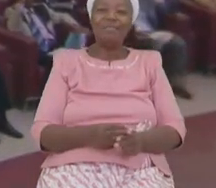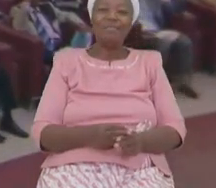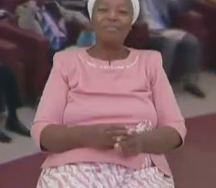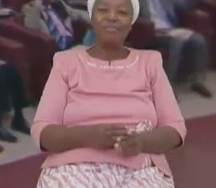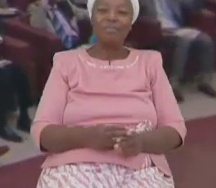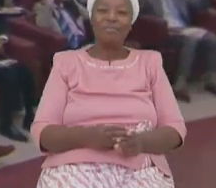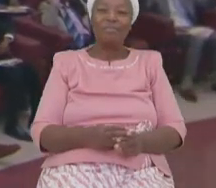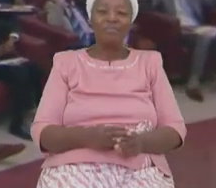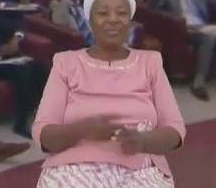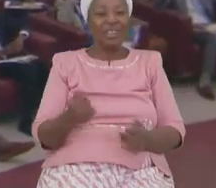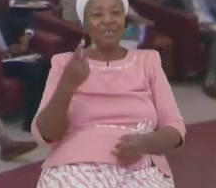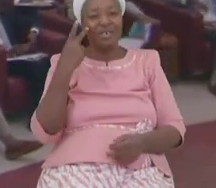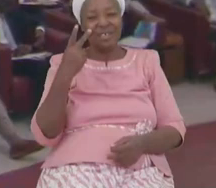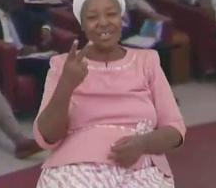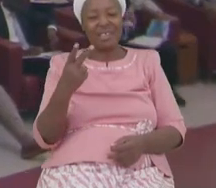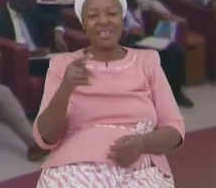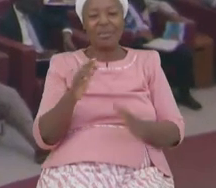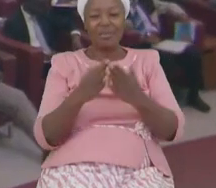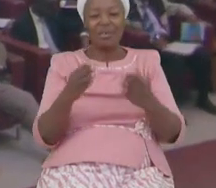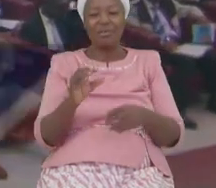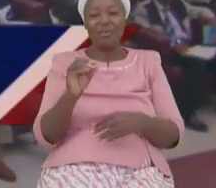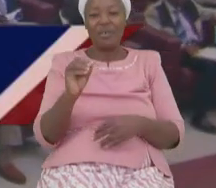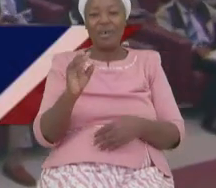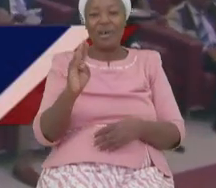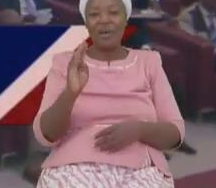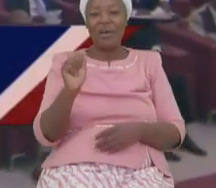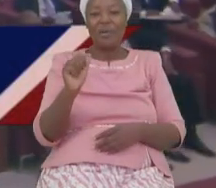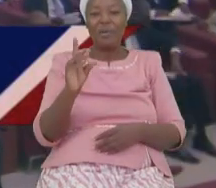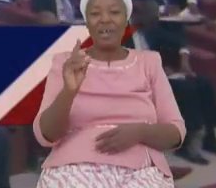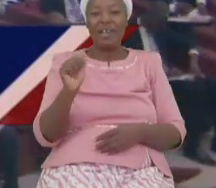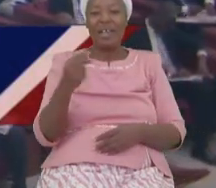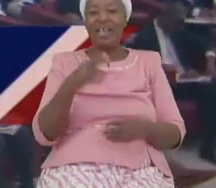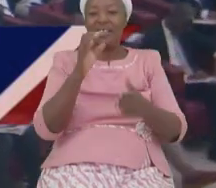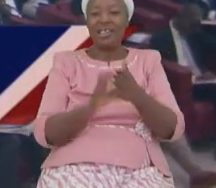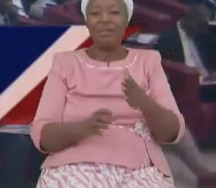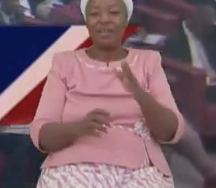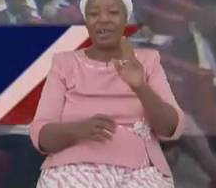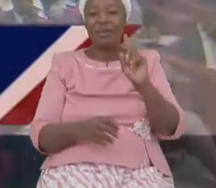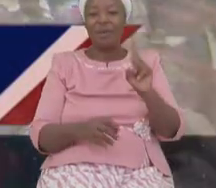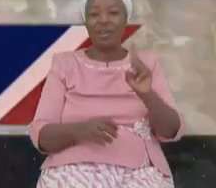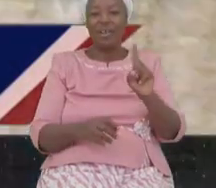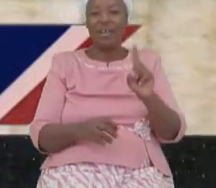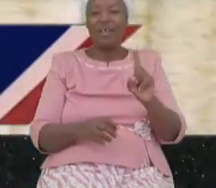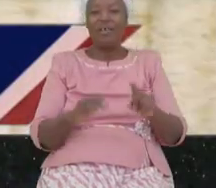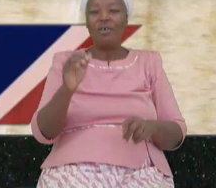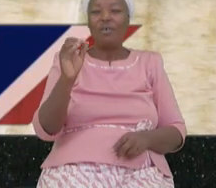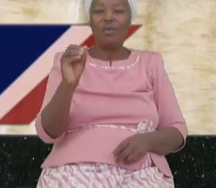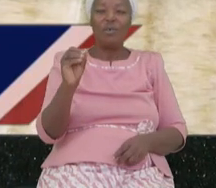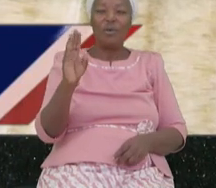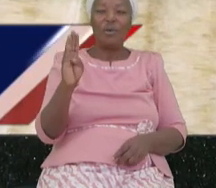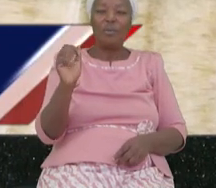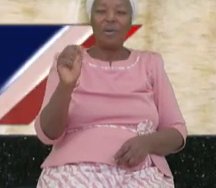name. Look at Obadiah chapter 1. I'm reading from verse 17, Obadiah